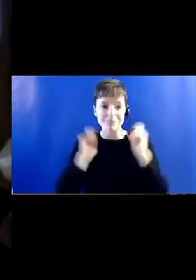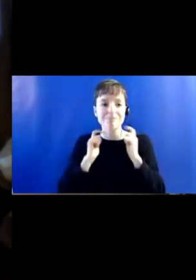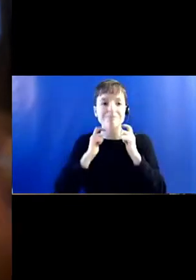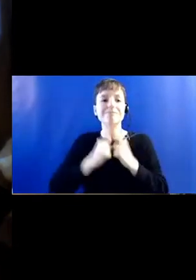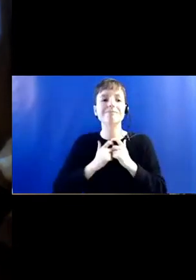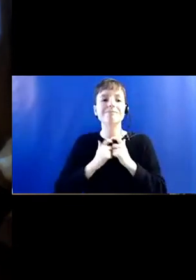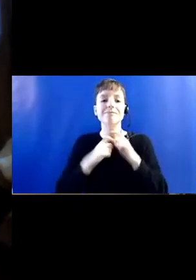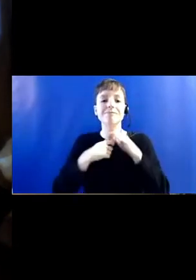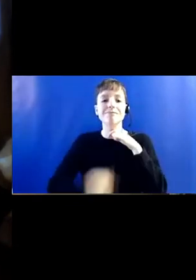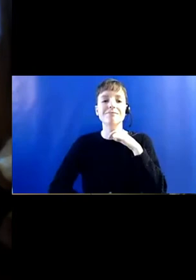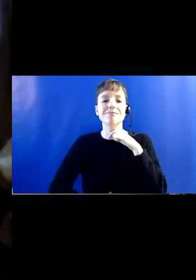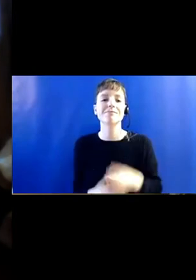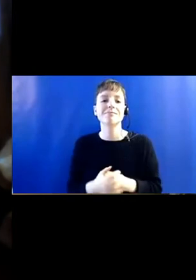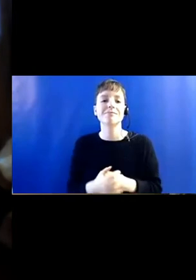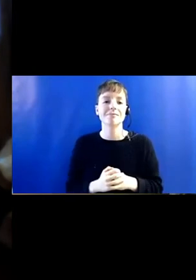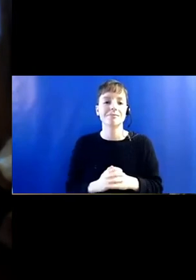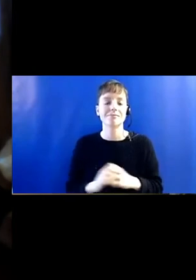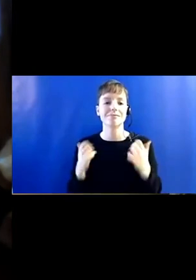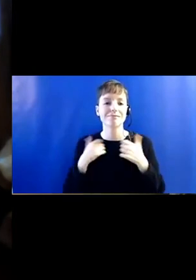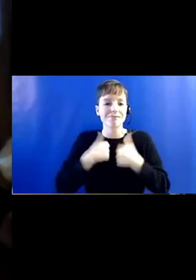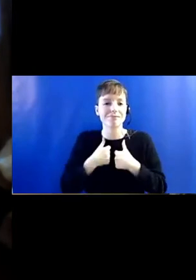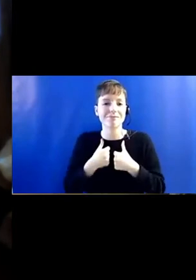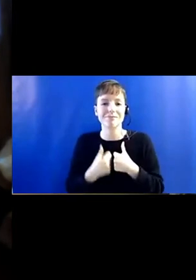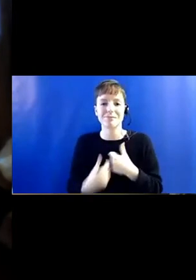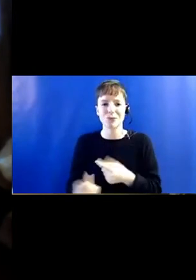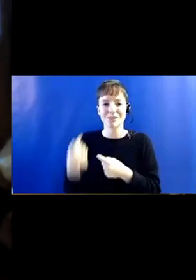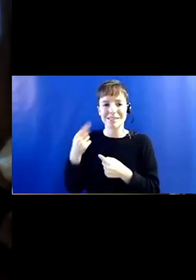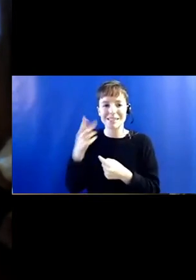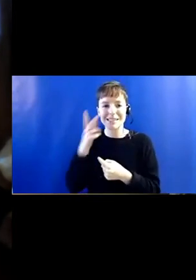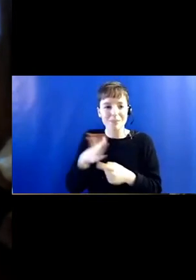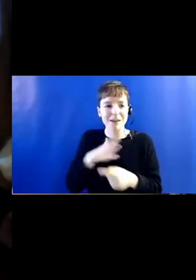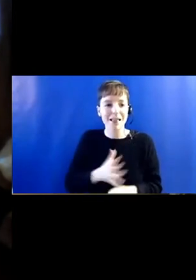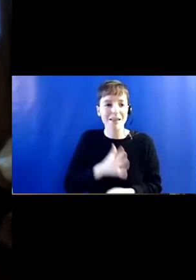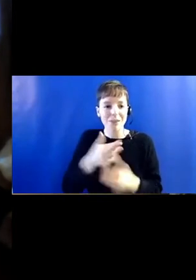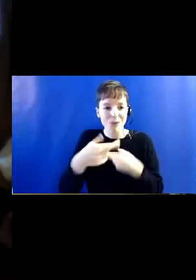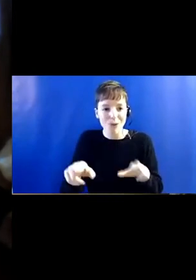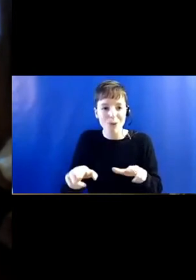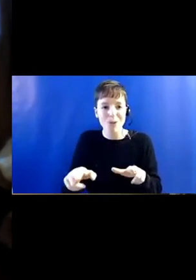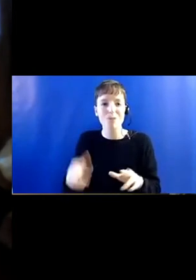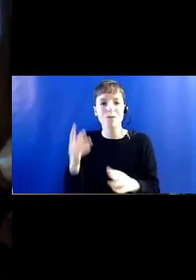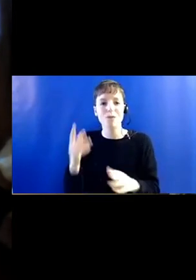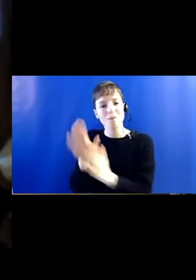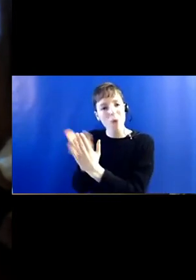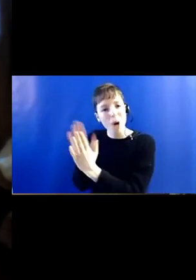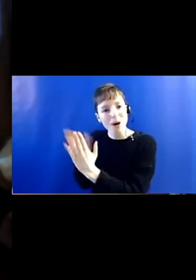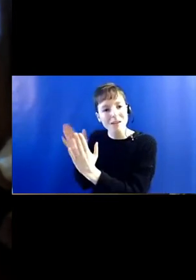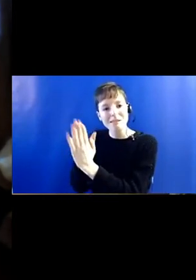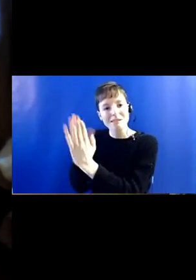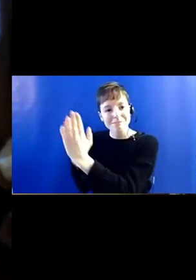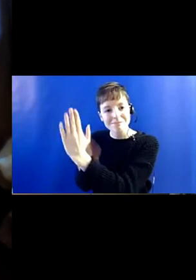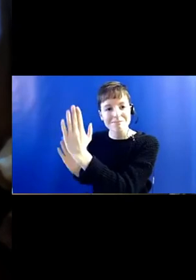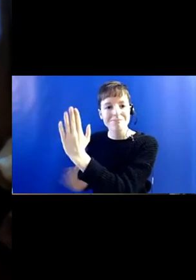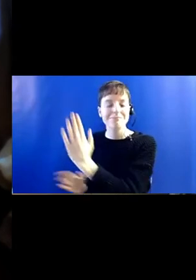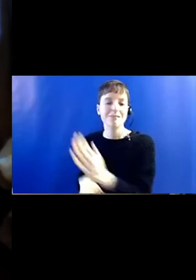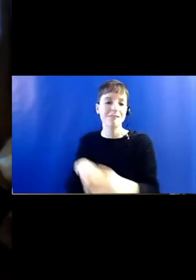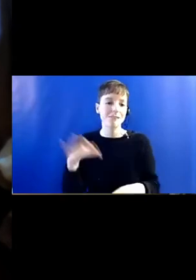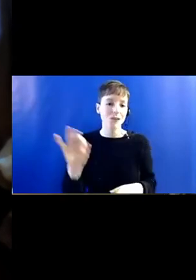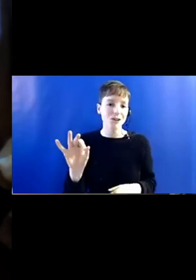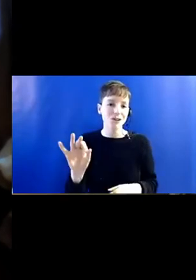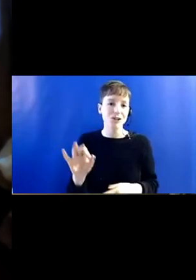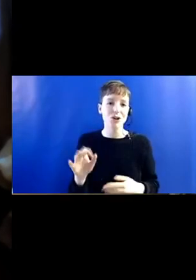Behind me is my living room slash office with a bookcase and some furniture and some wood paneled walls